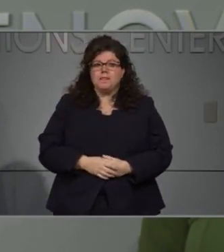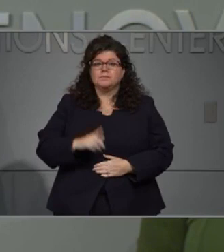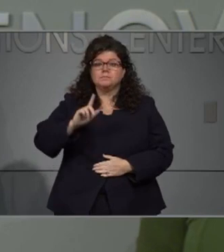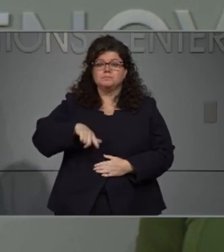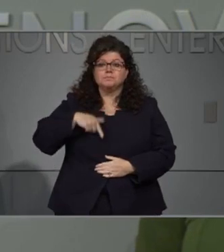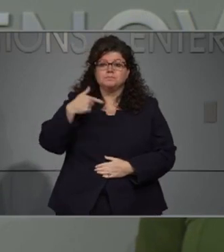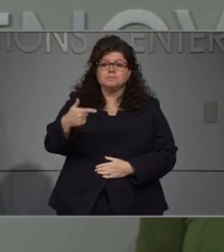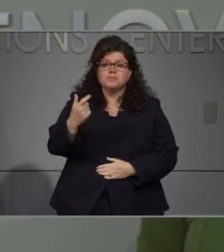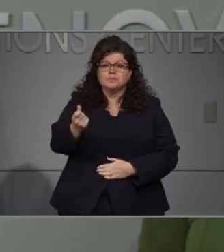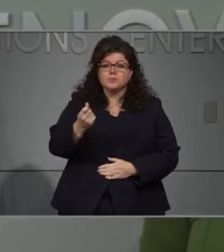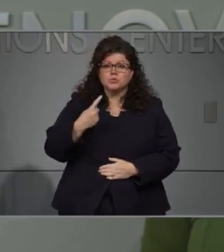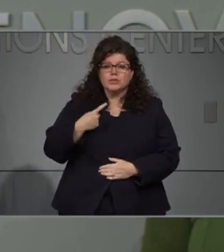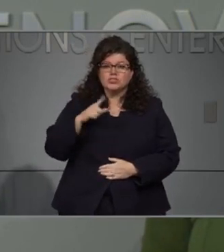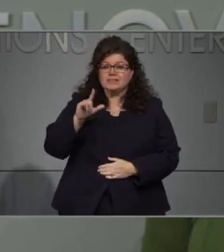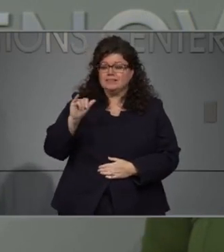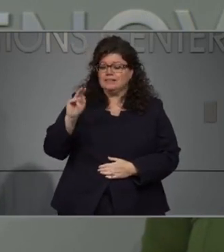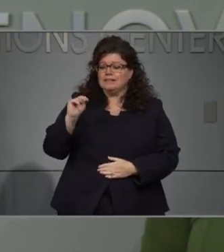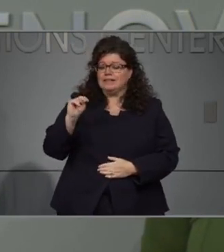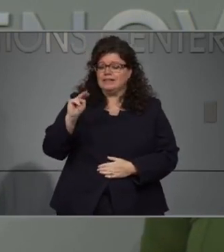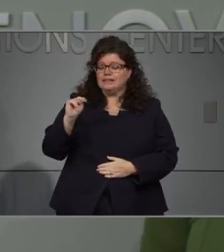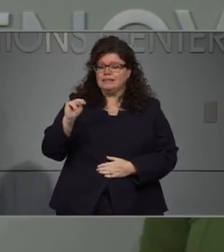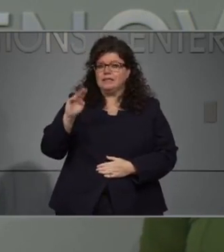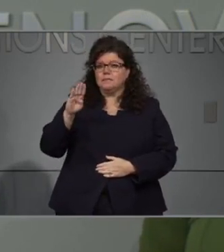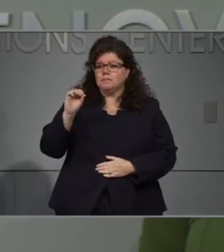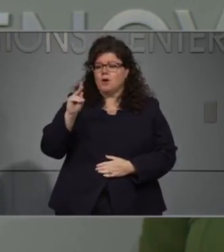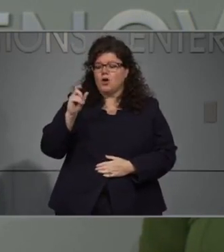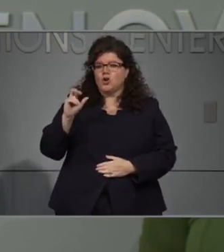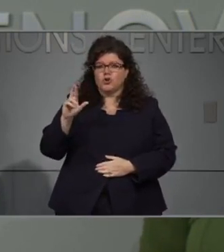Our next question is from Lynn Bonner with the News and Observer.